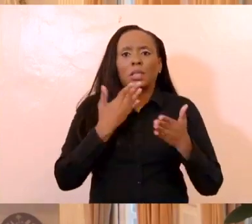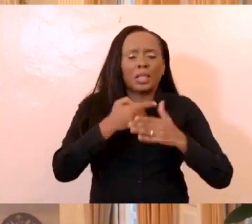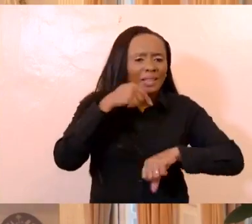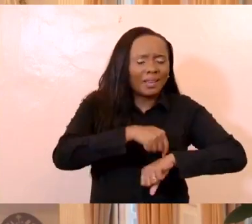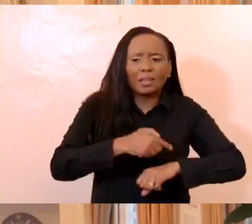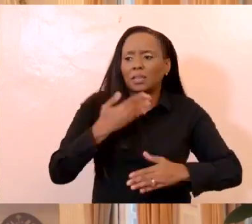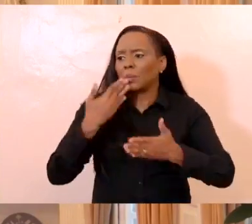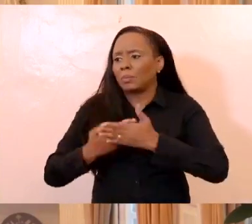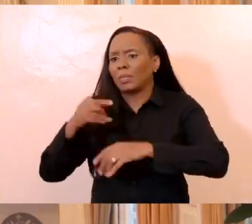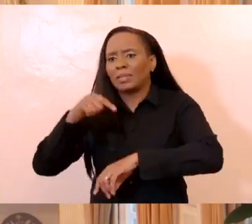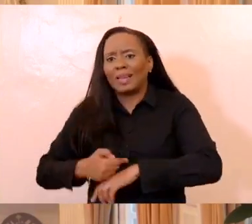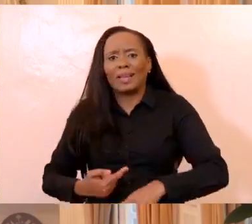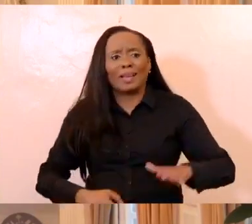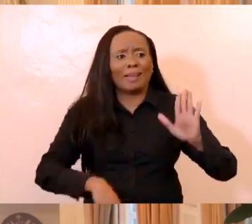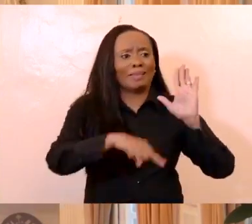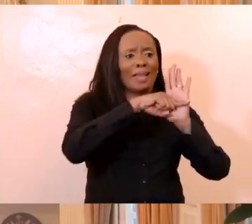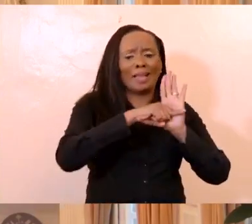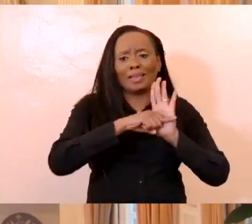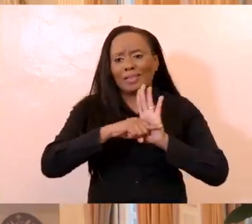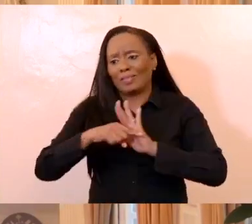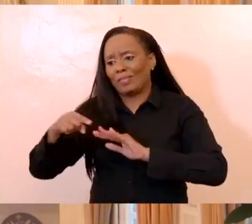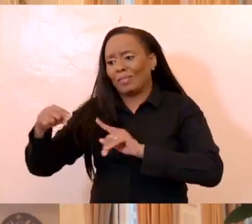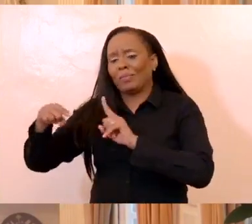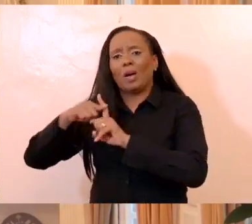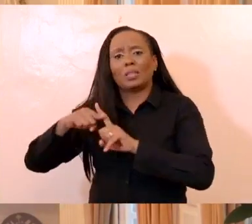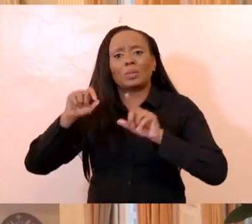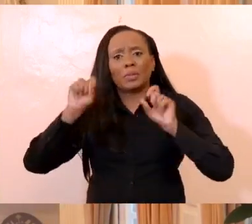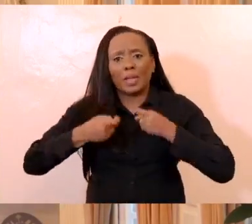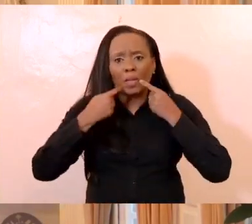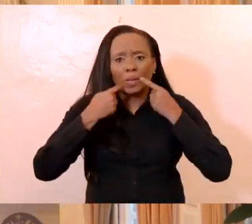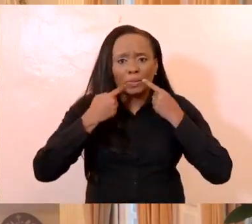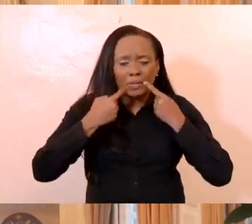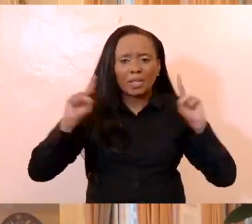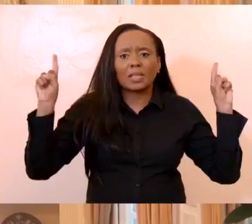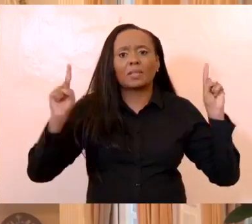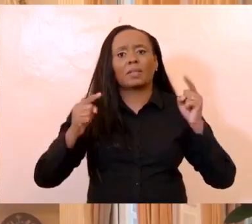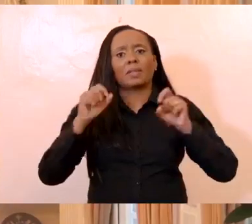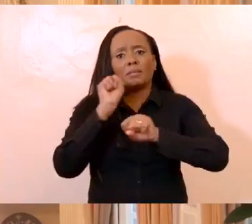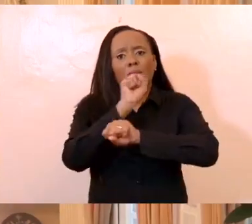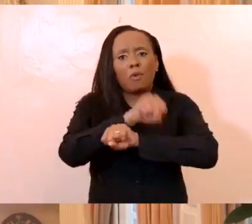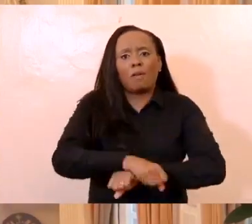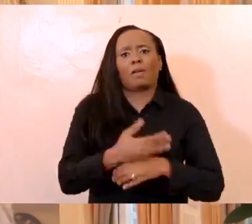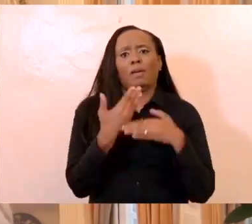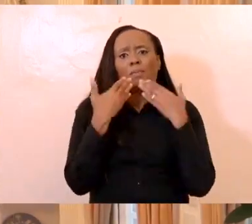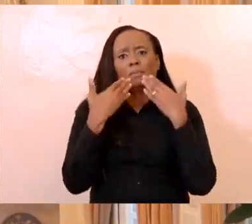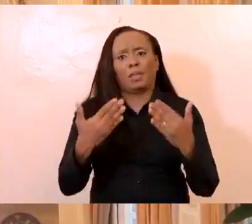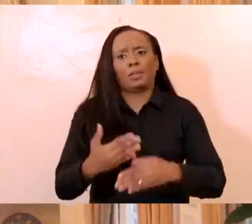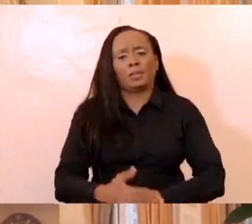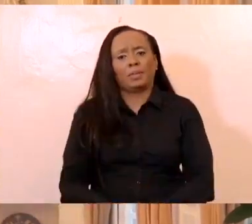bad times, together we can fight through this. We can overcome. I thank you.